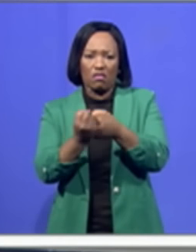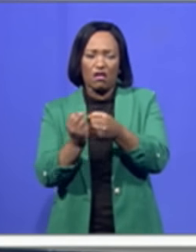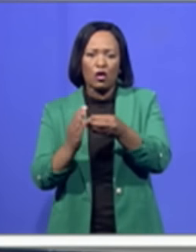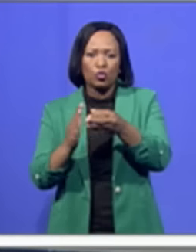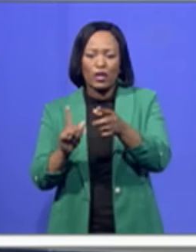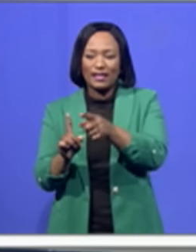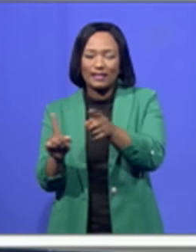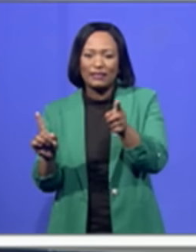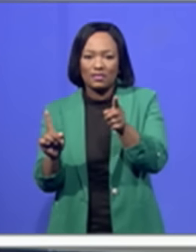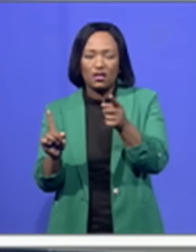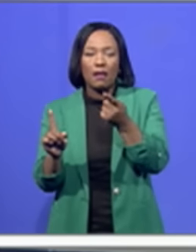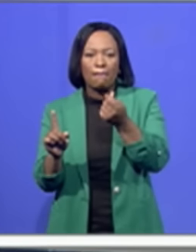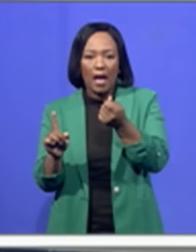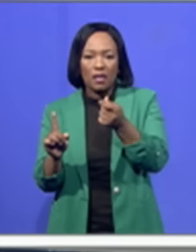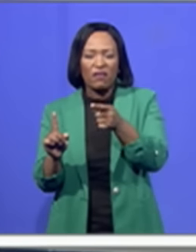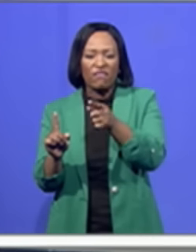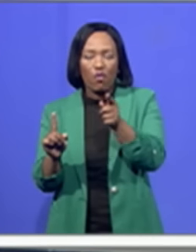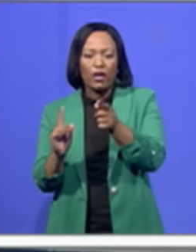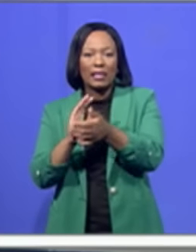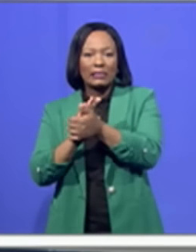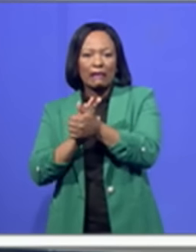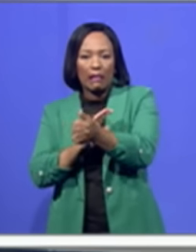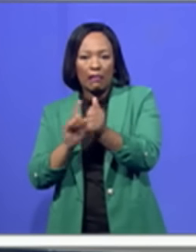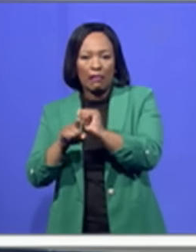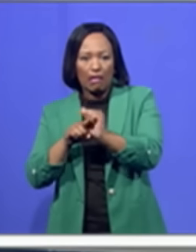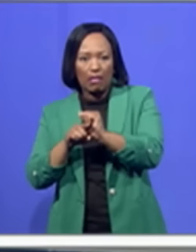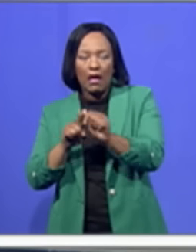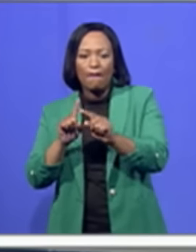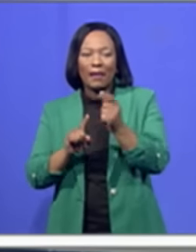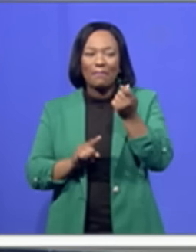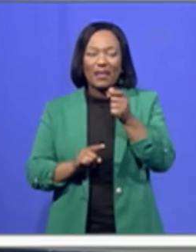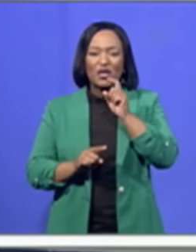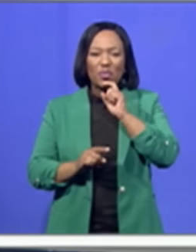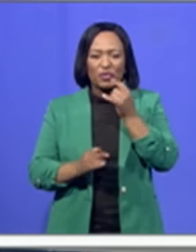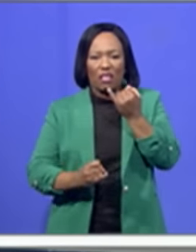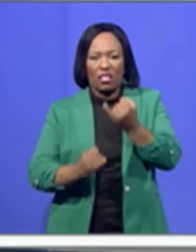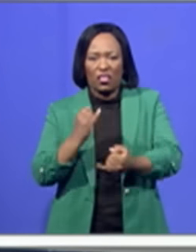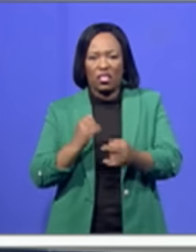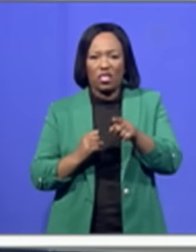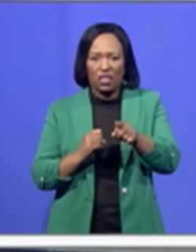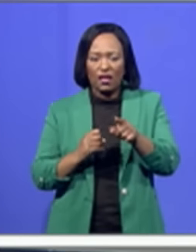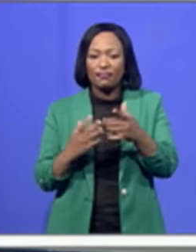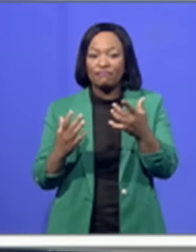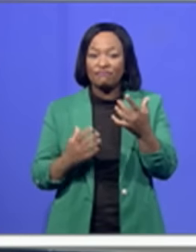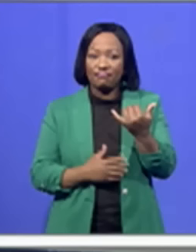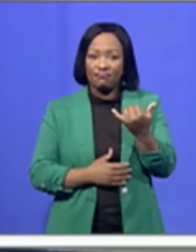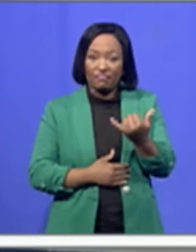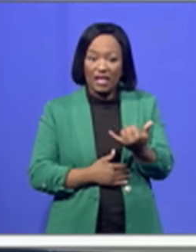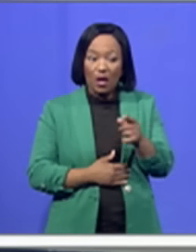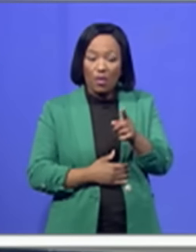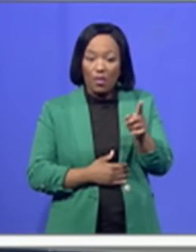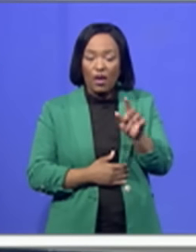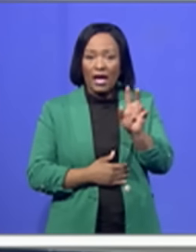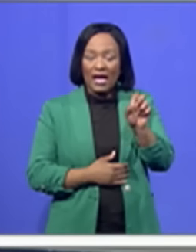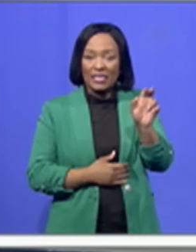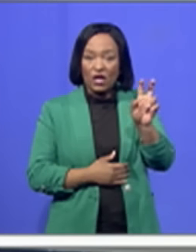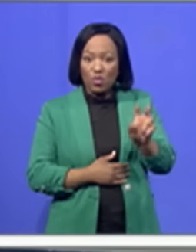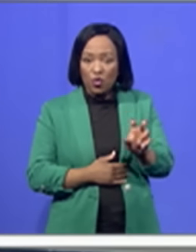ka go ba hlahlelela ka tsebo le bokgoni a ile a šomišwa gampe. Lekala le re le kgausu le go rweša bao ba nalago le